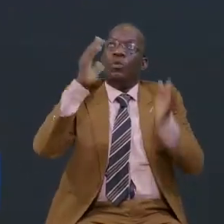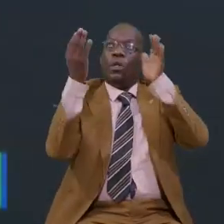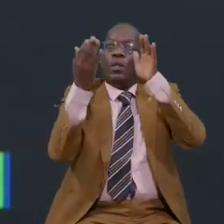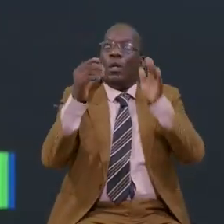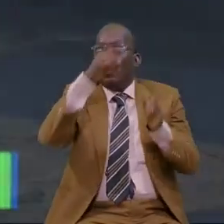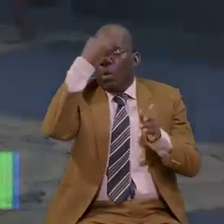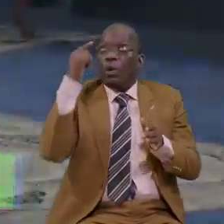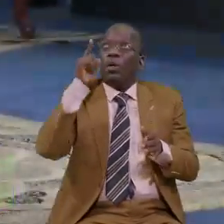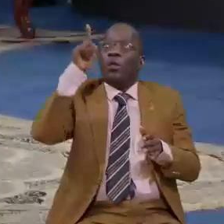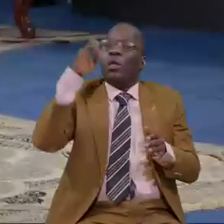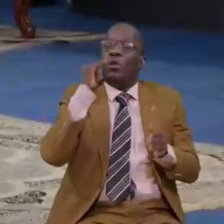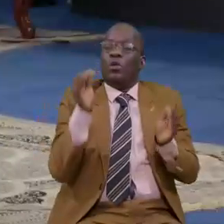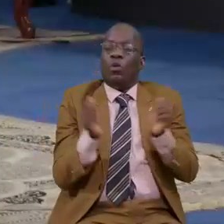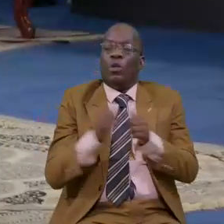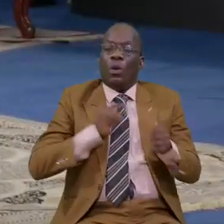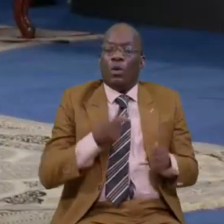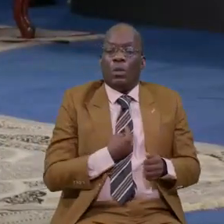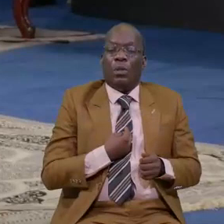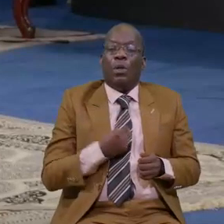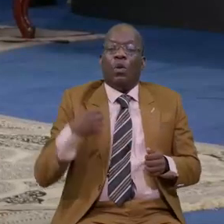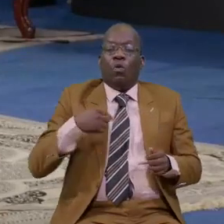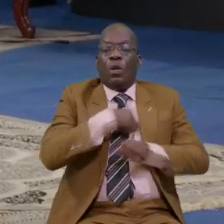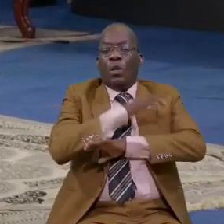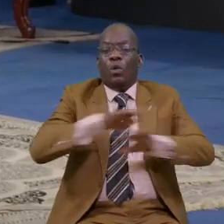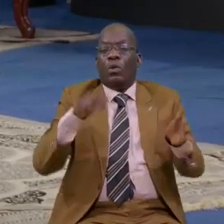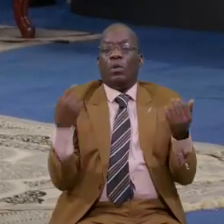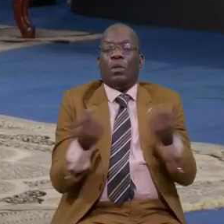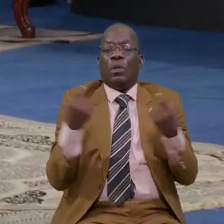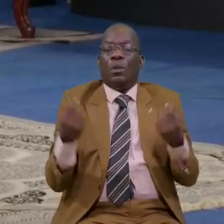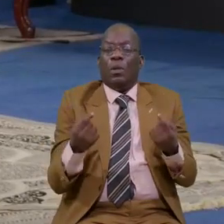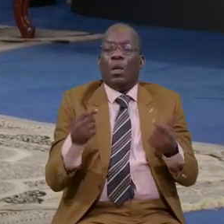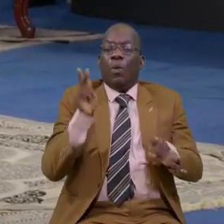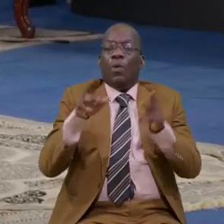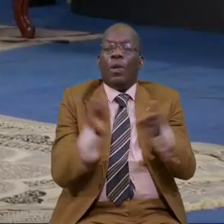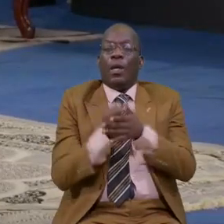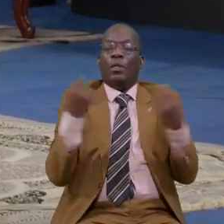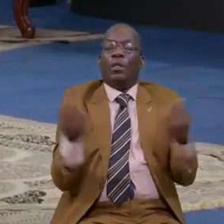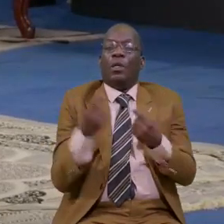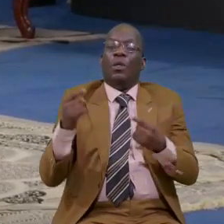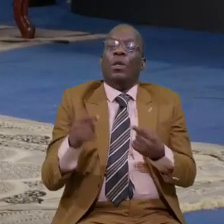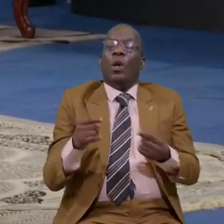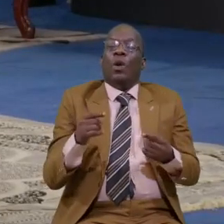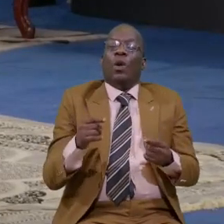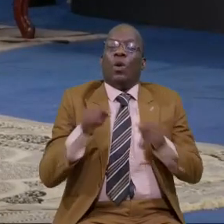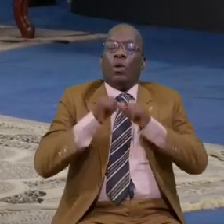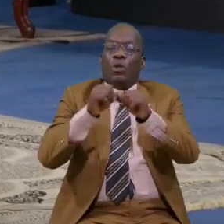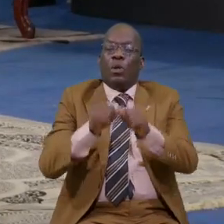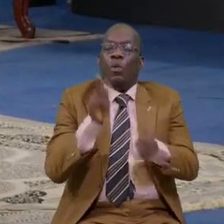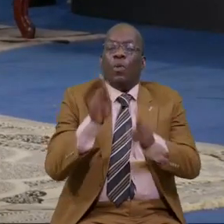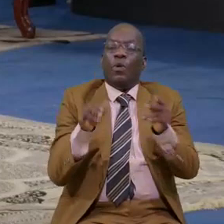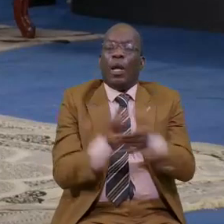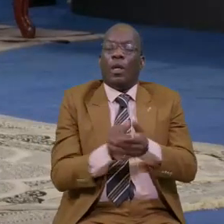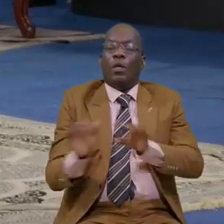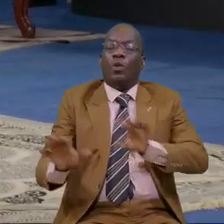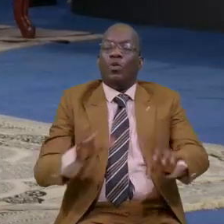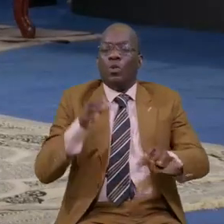who sin willfully, habitually, the people who do evil,